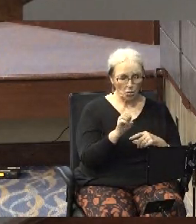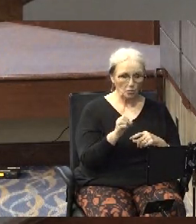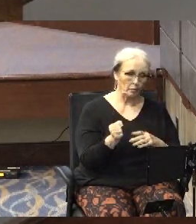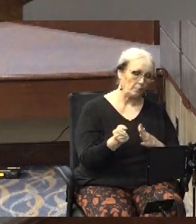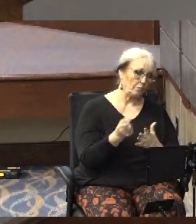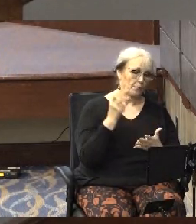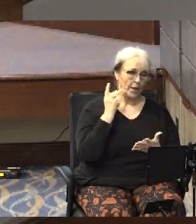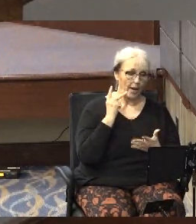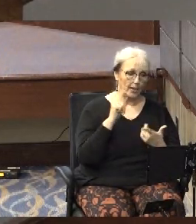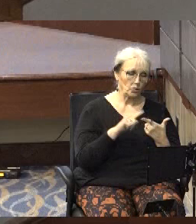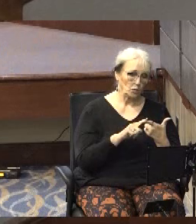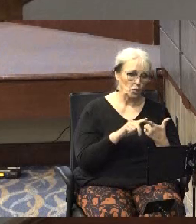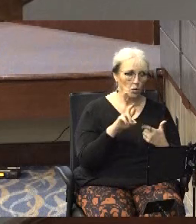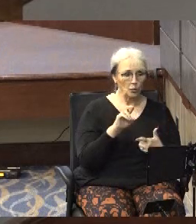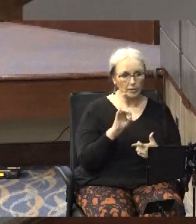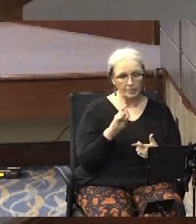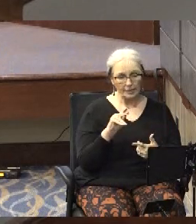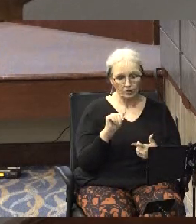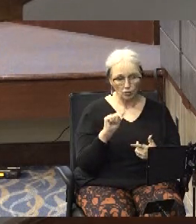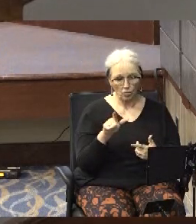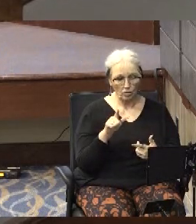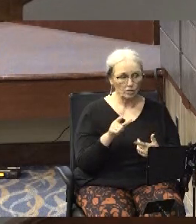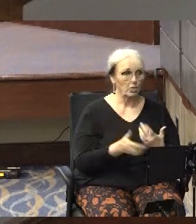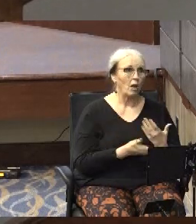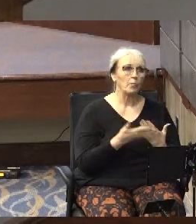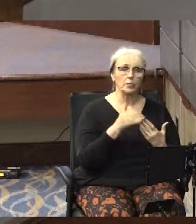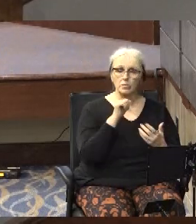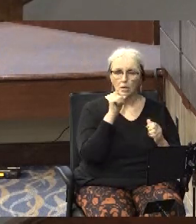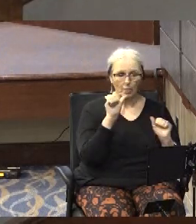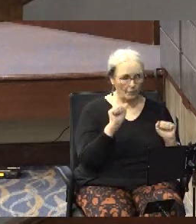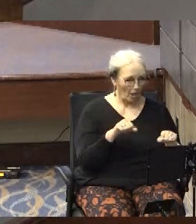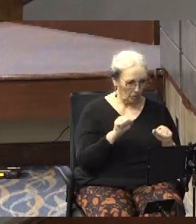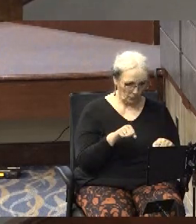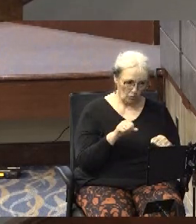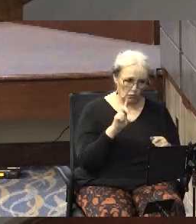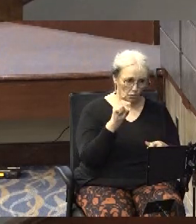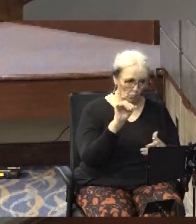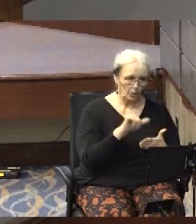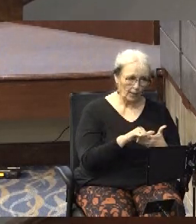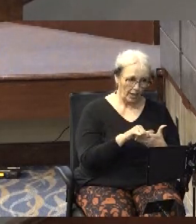to a residential property, and it was just virtually impossible to do.